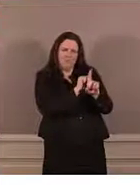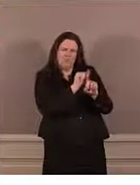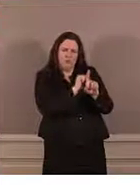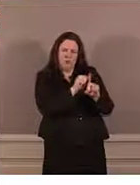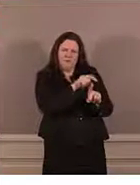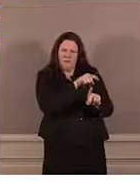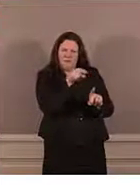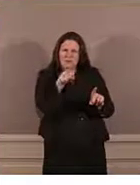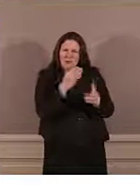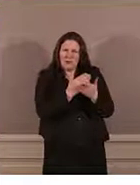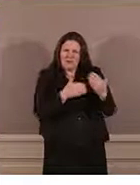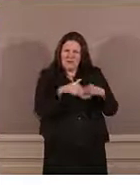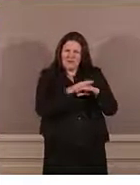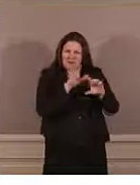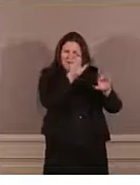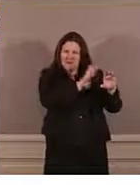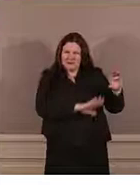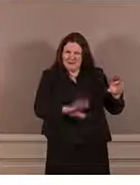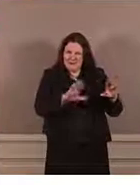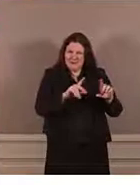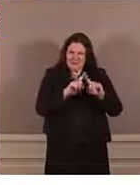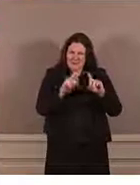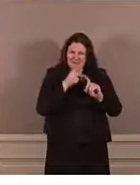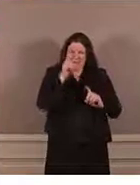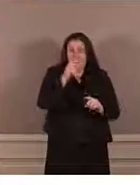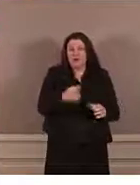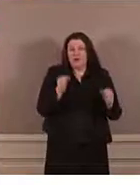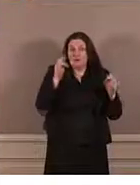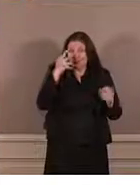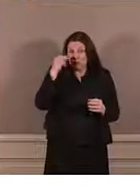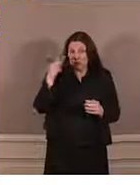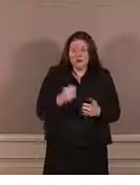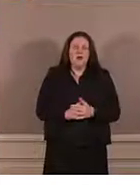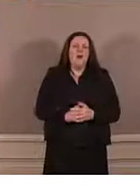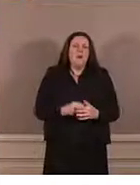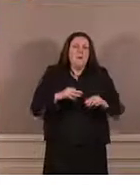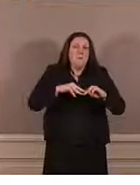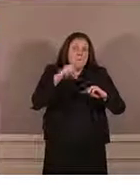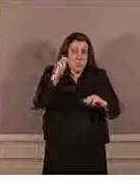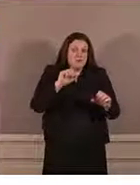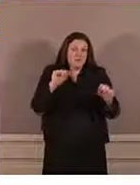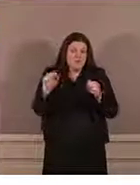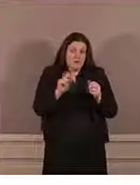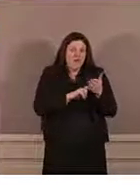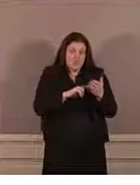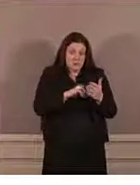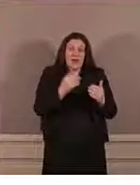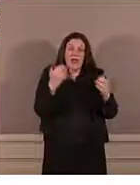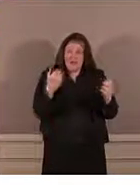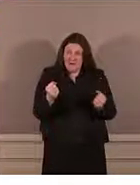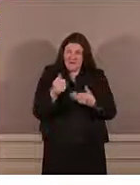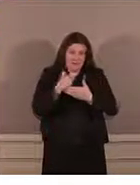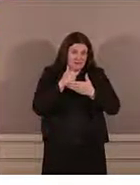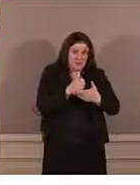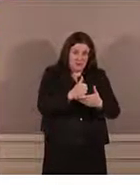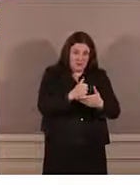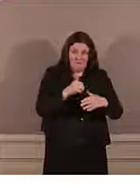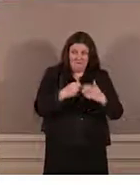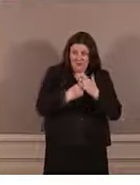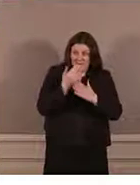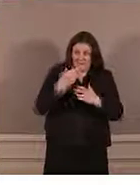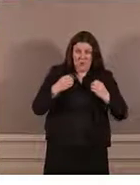needed. So, great news, we did find that most service users were supported to